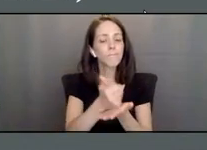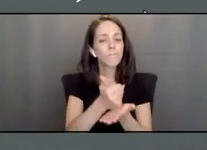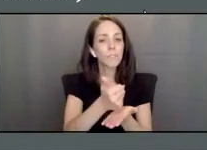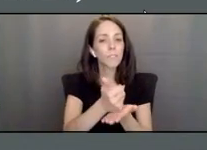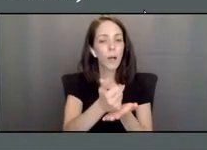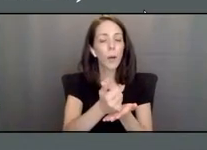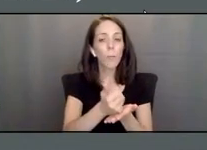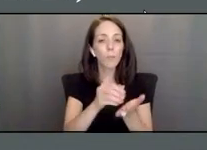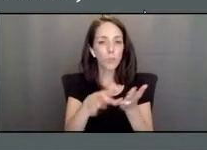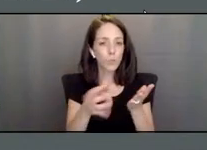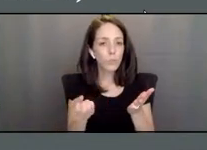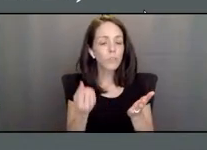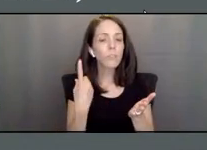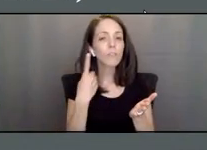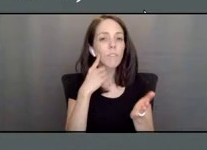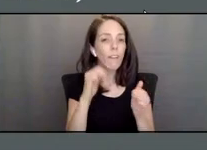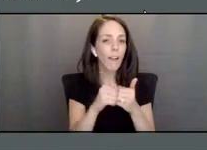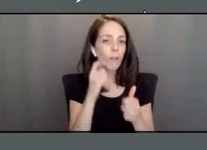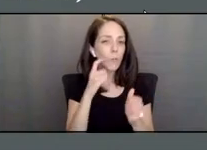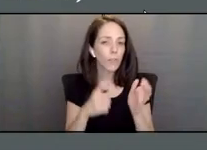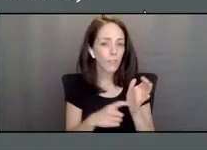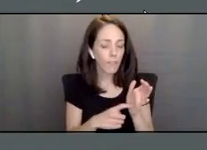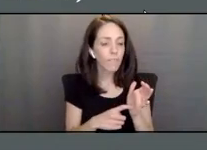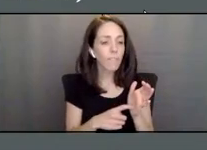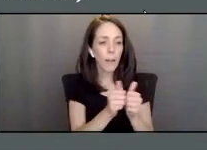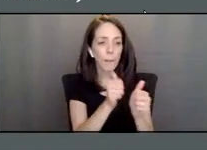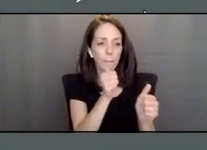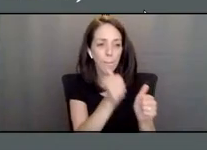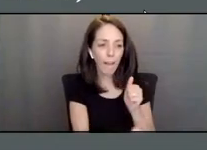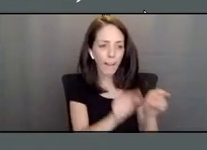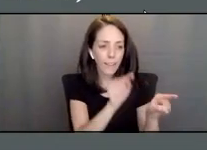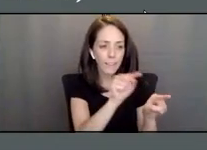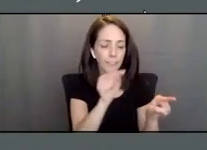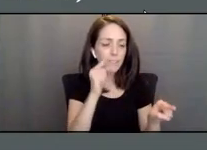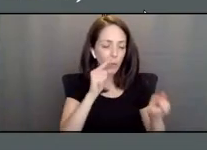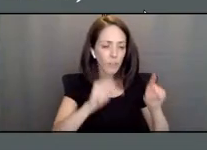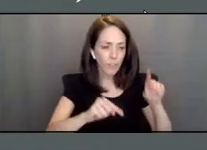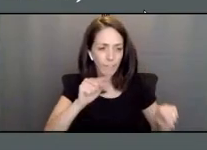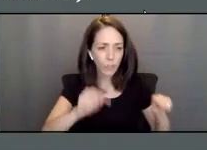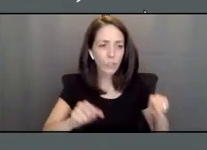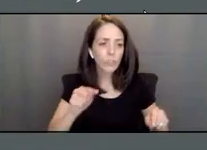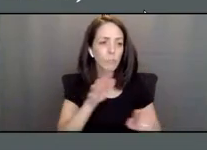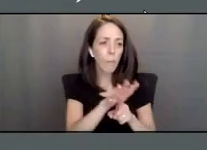visualize pathophysiological conditions of diverse populations and increase